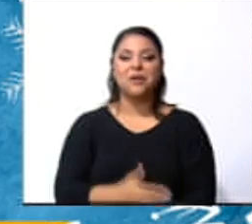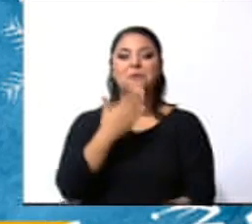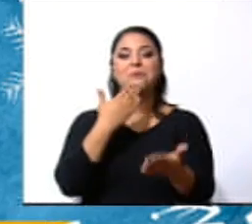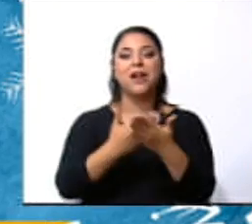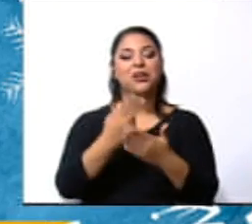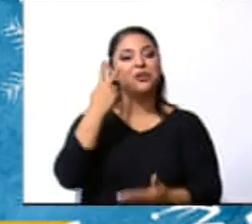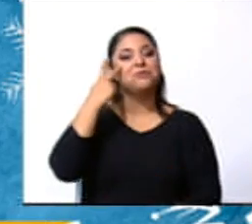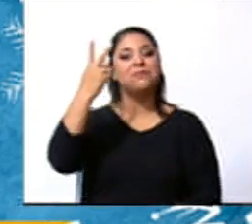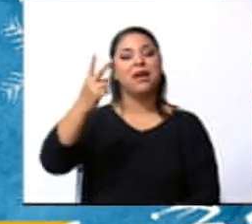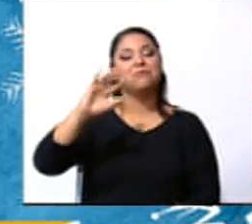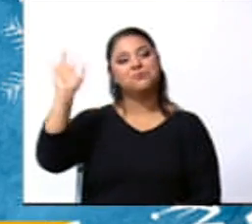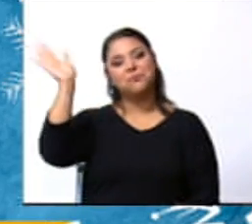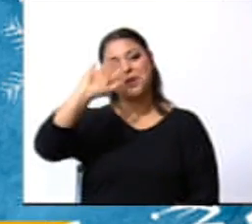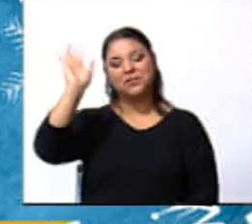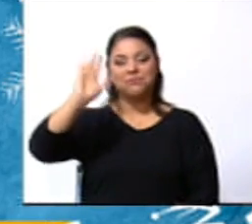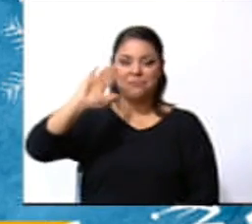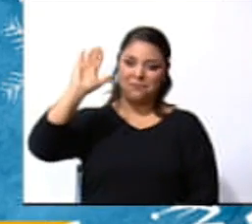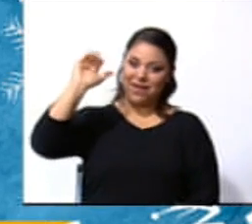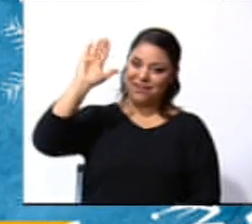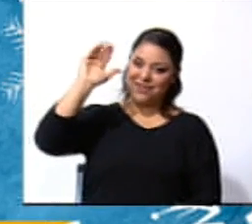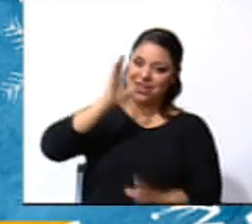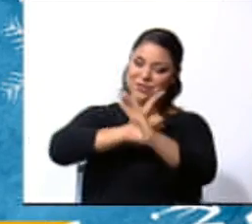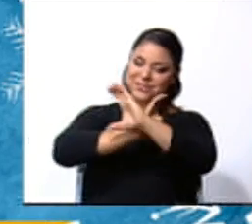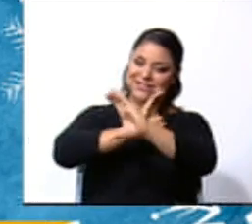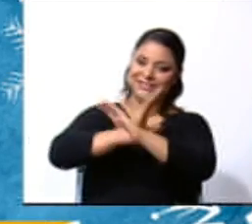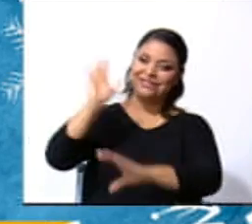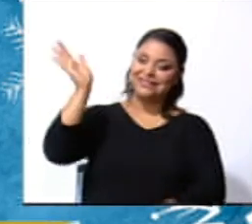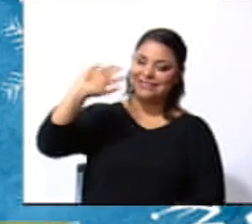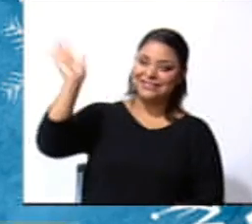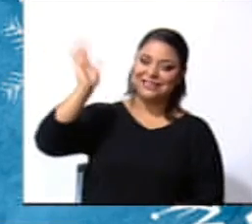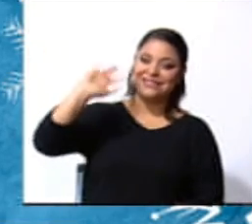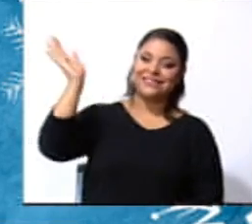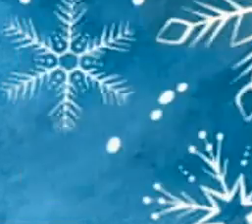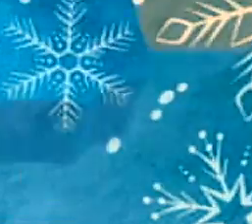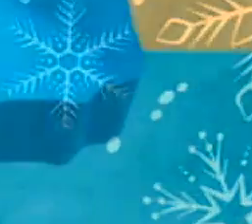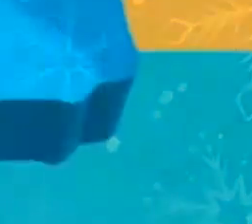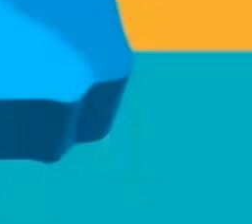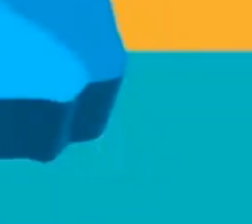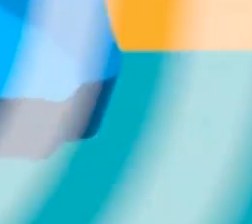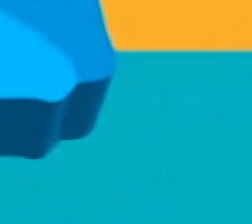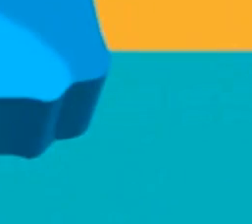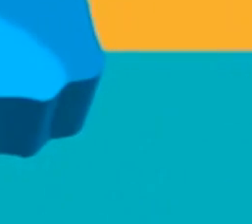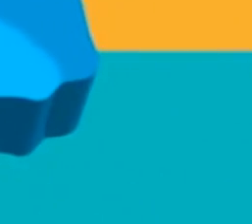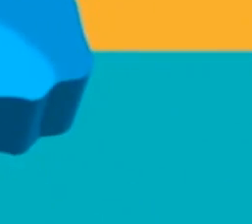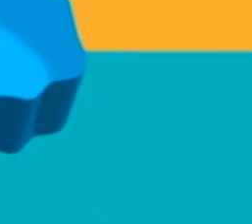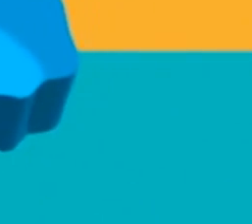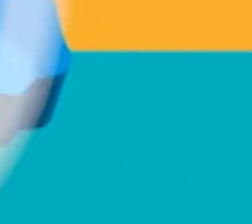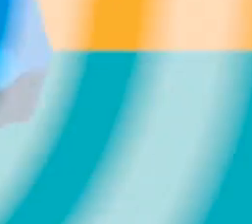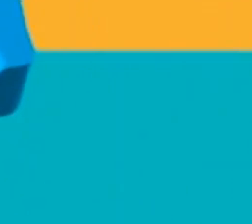see you next time. Bye-bye. Take care. See you.